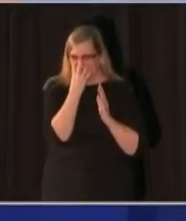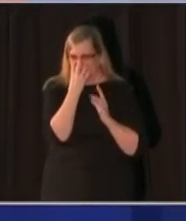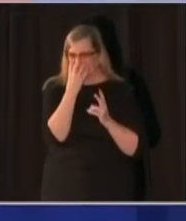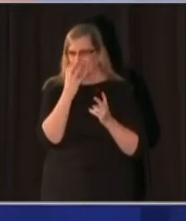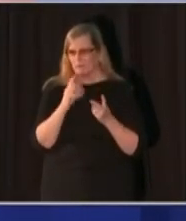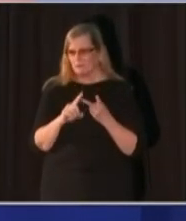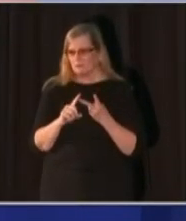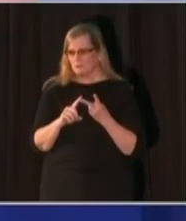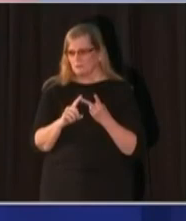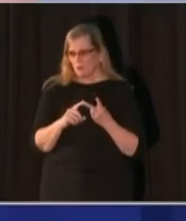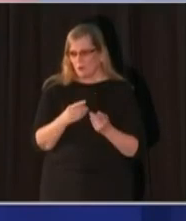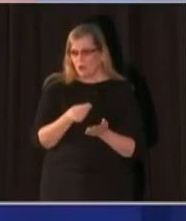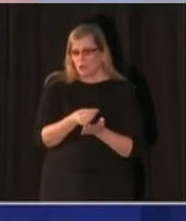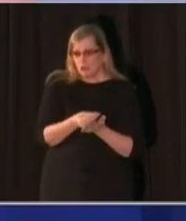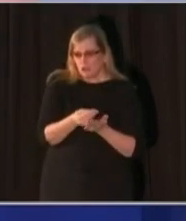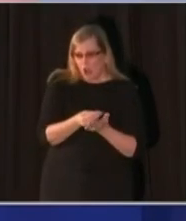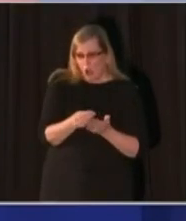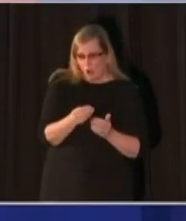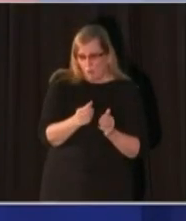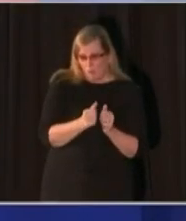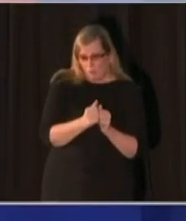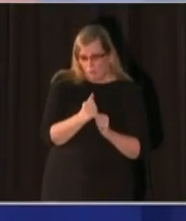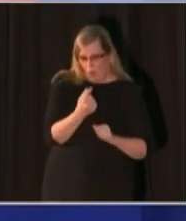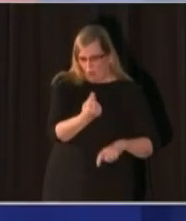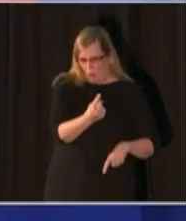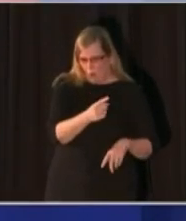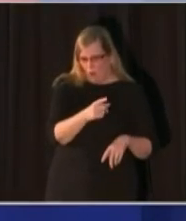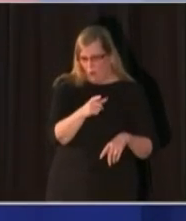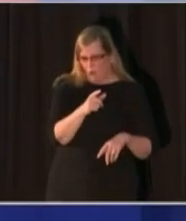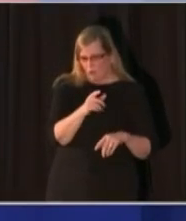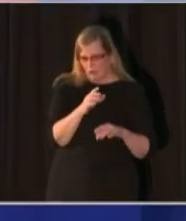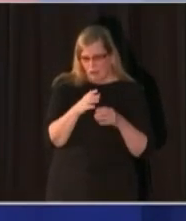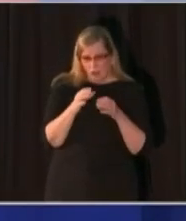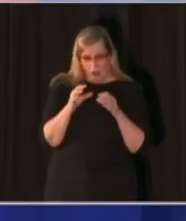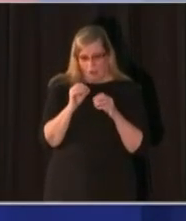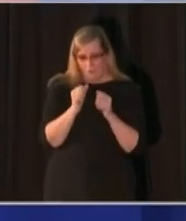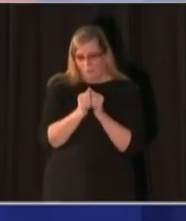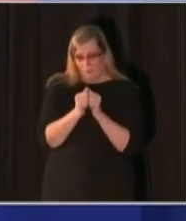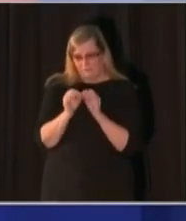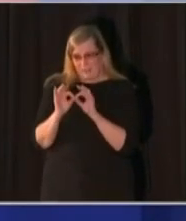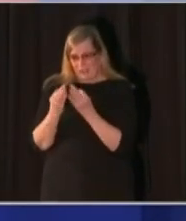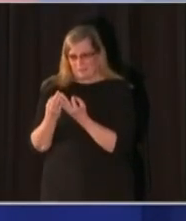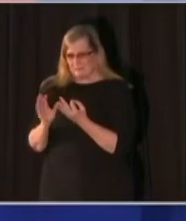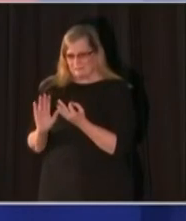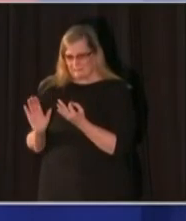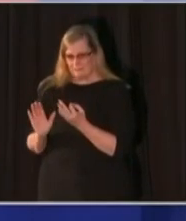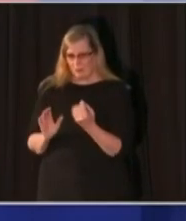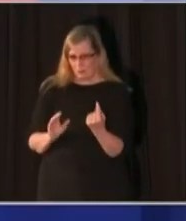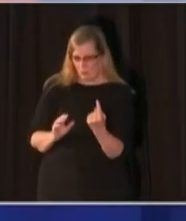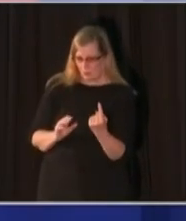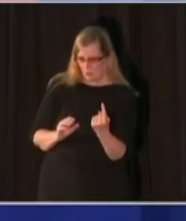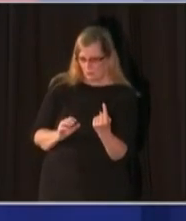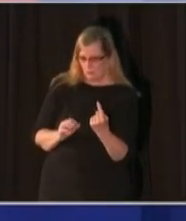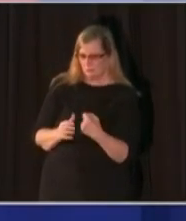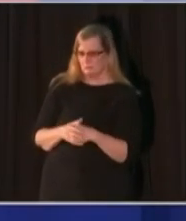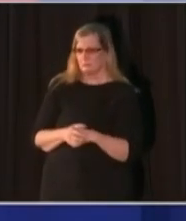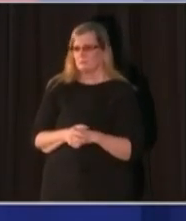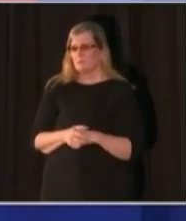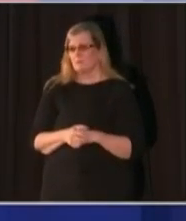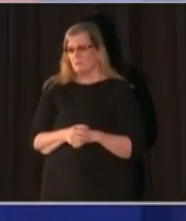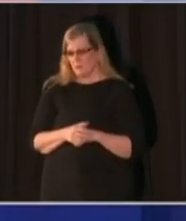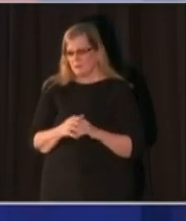their household. The order also provides guidance for increasing social distancing and